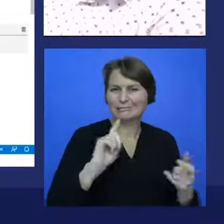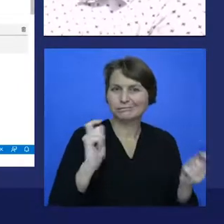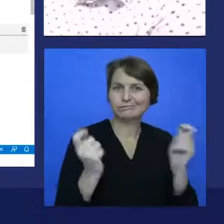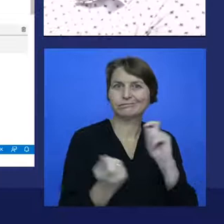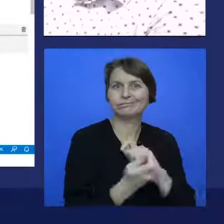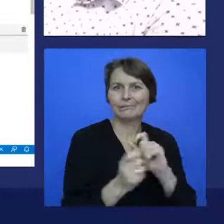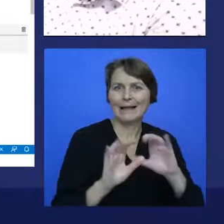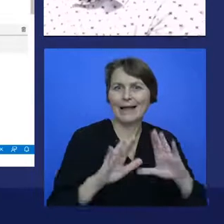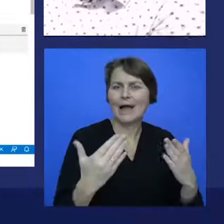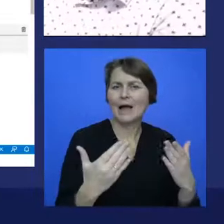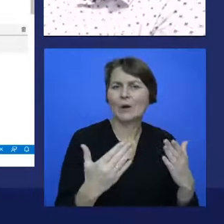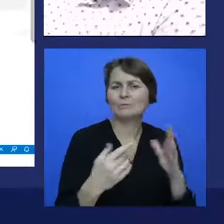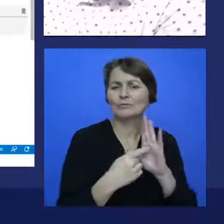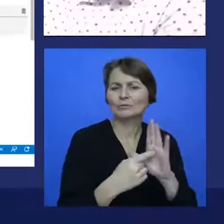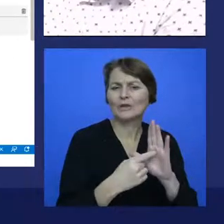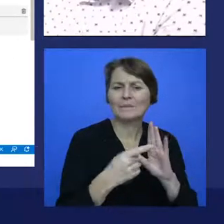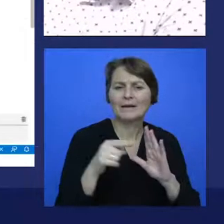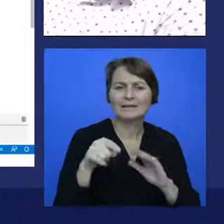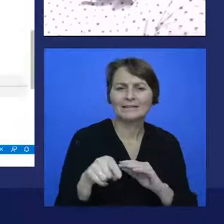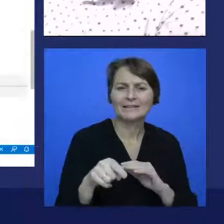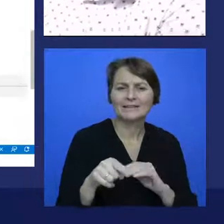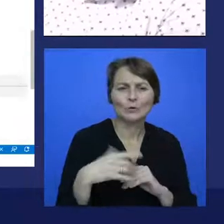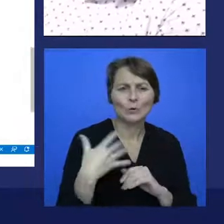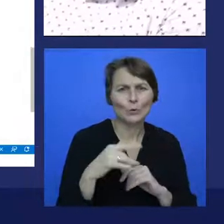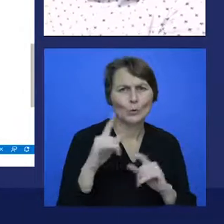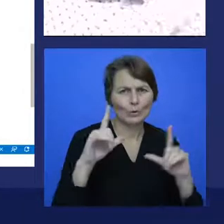serious image. So here's the fence.